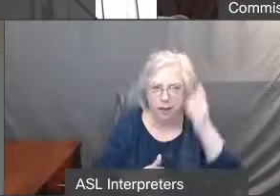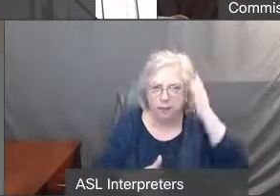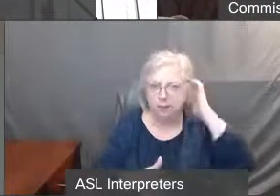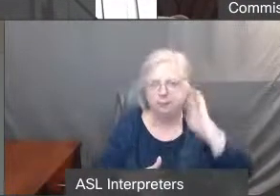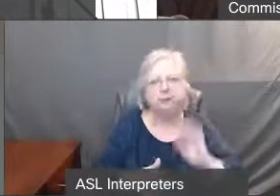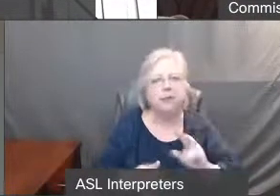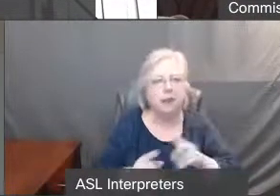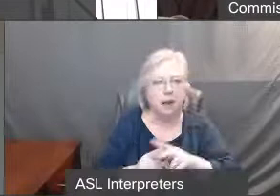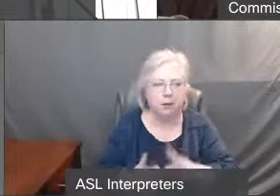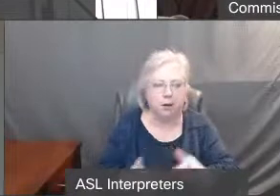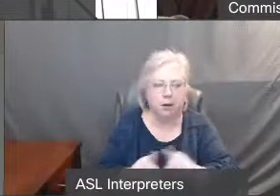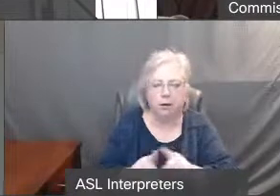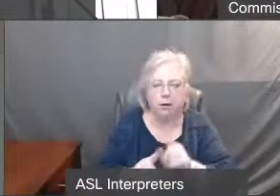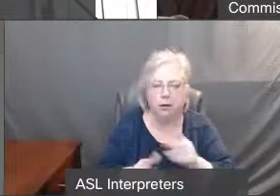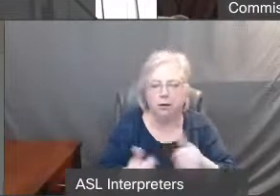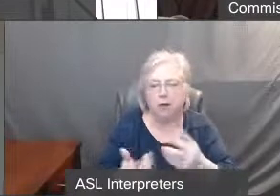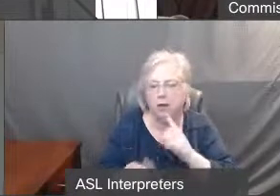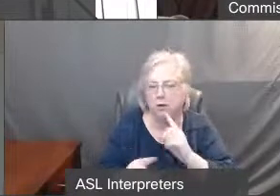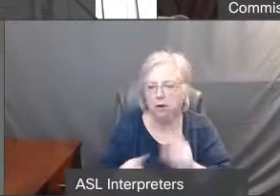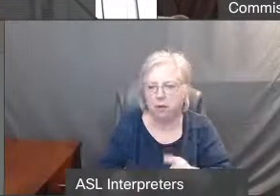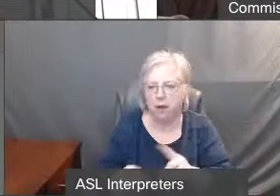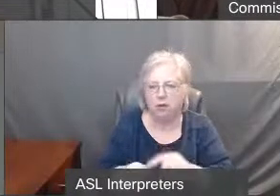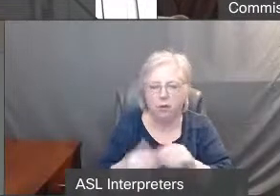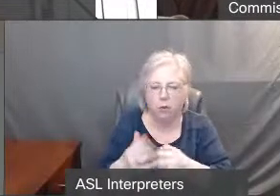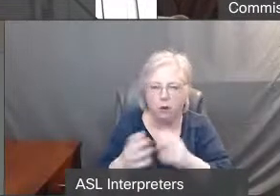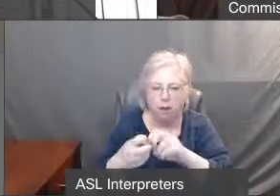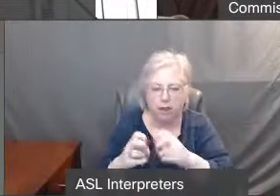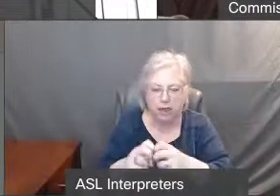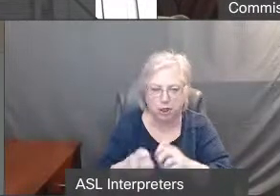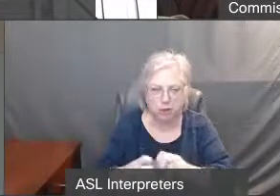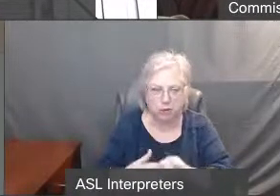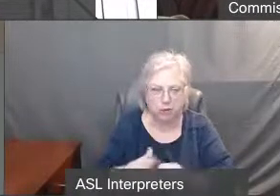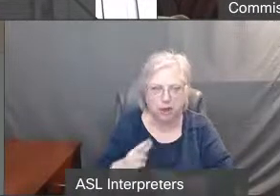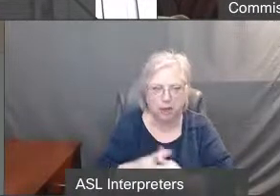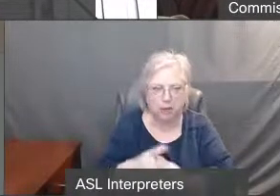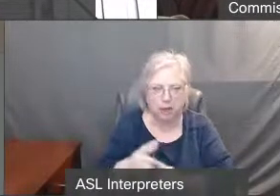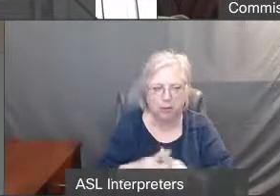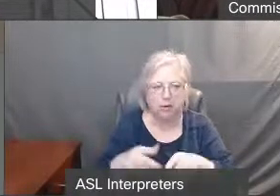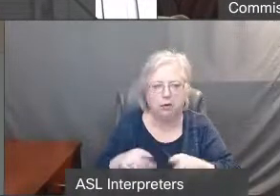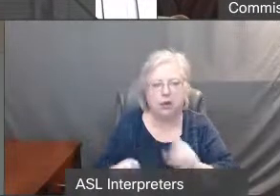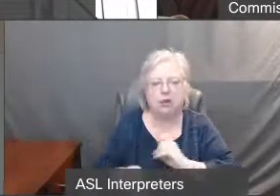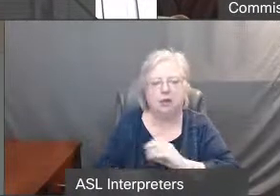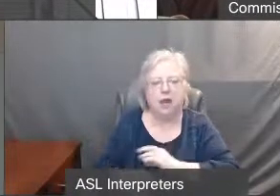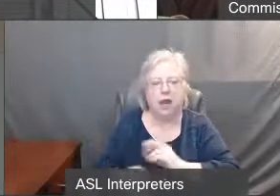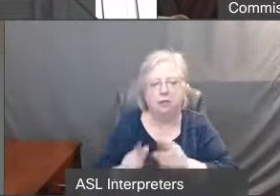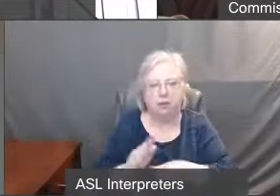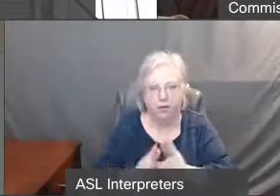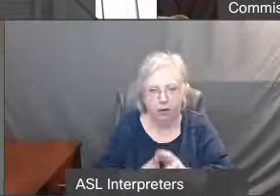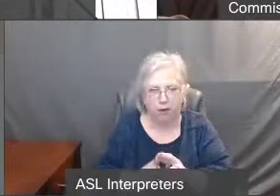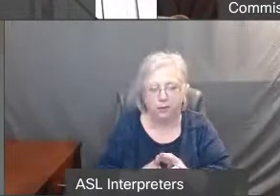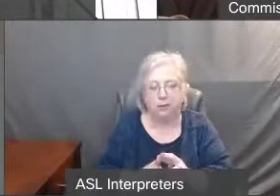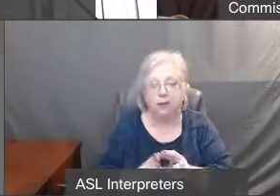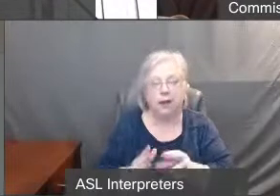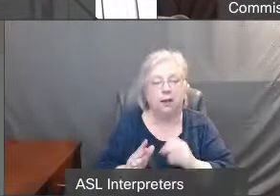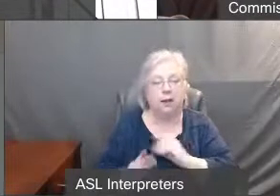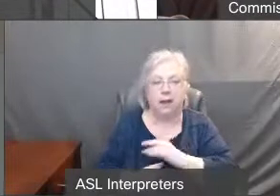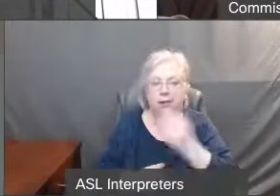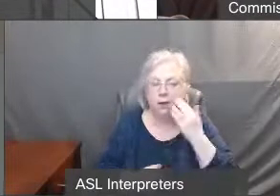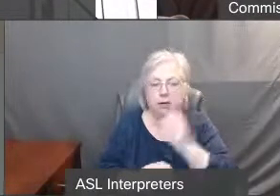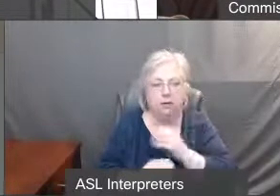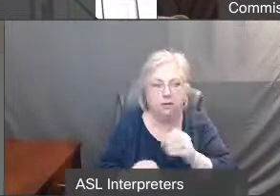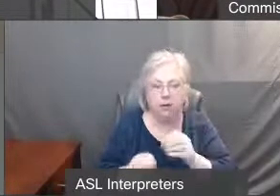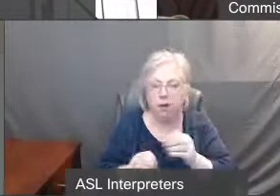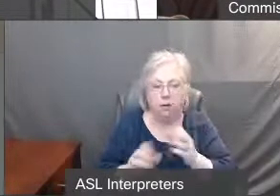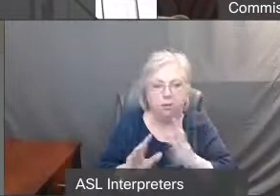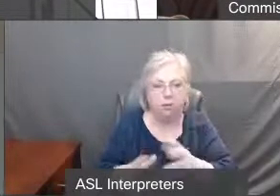also provided responses and additional information to all issues raised during staff's review of the application. To staff's knowledge, there are no outstanding issues. The applicant is